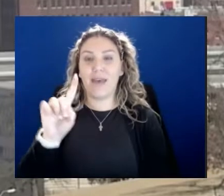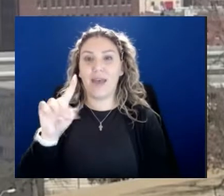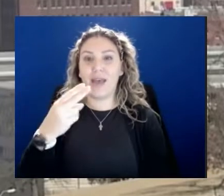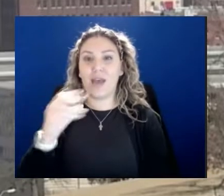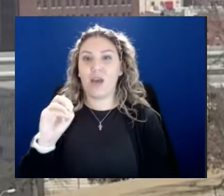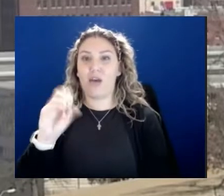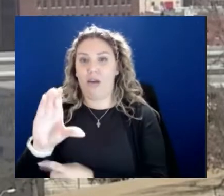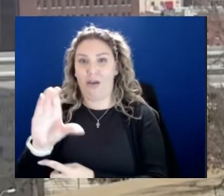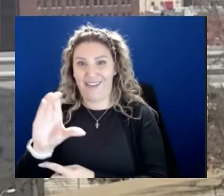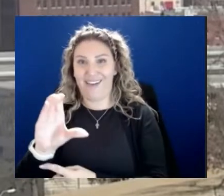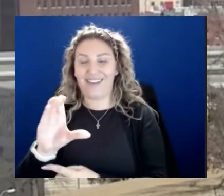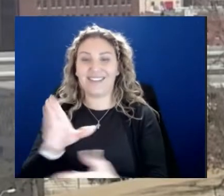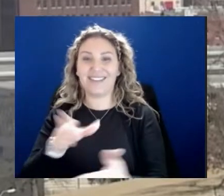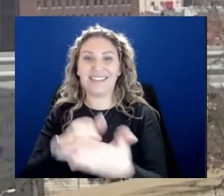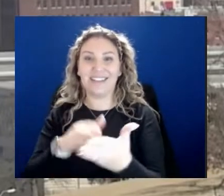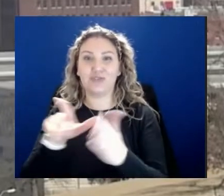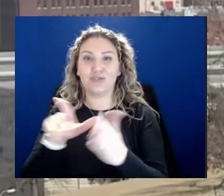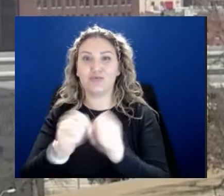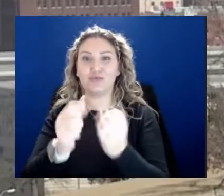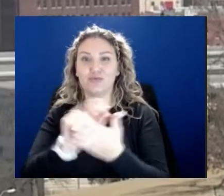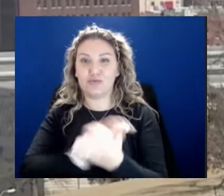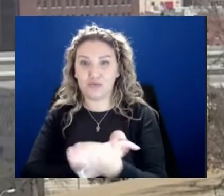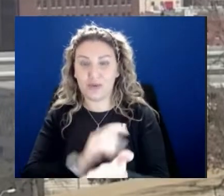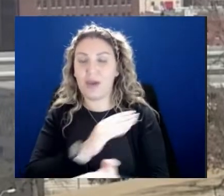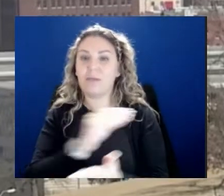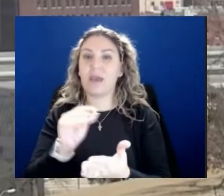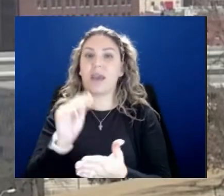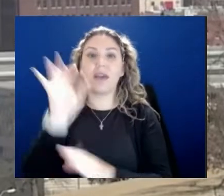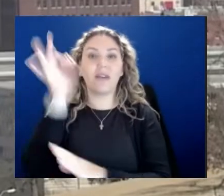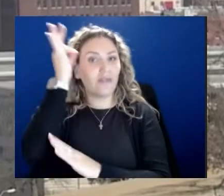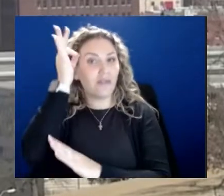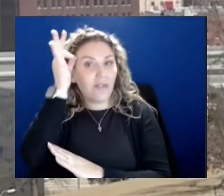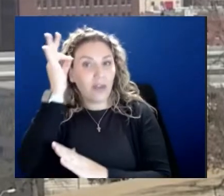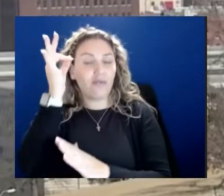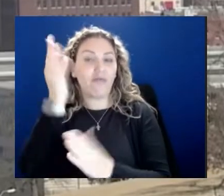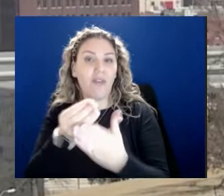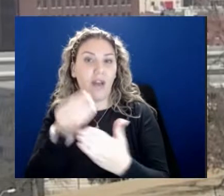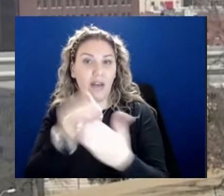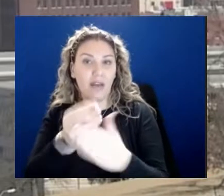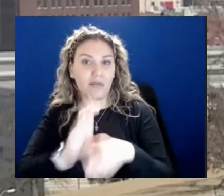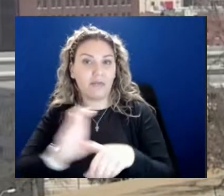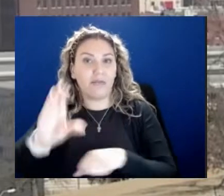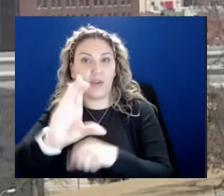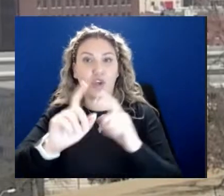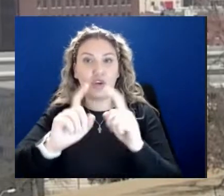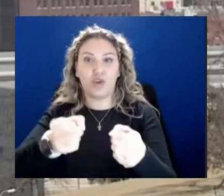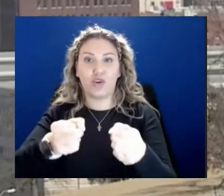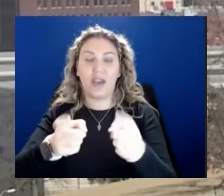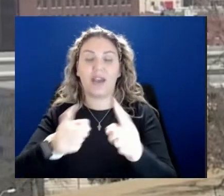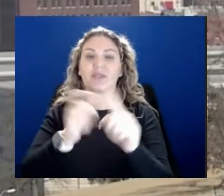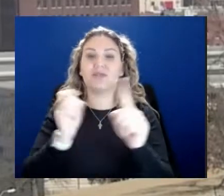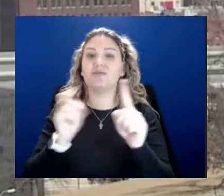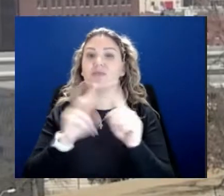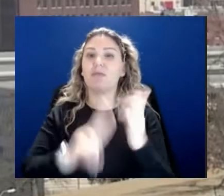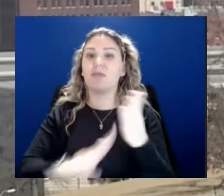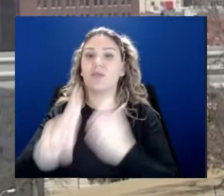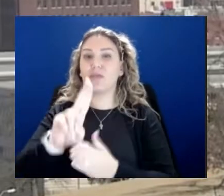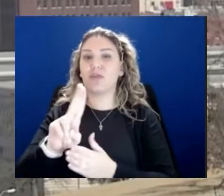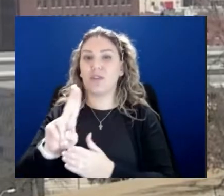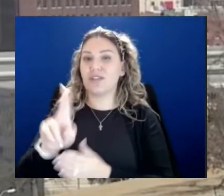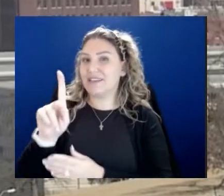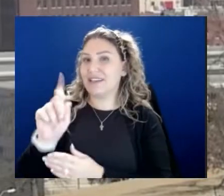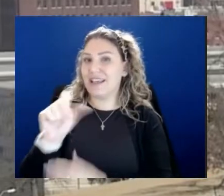Corrections, and a federally funded grant program that's based at the University of Kansas in Lawrence. The goal is to break